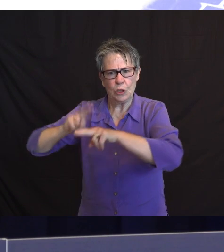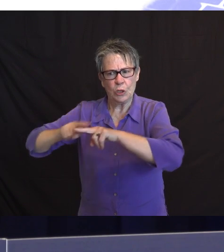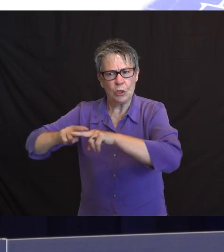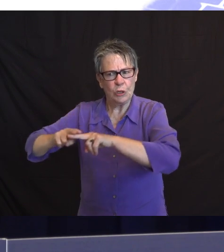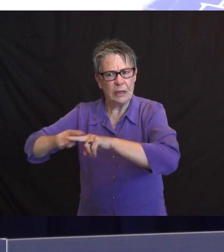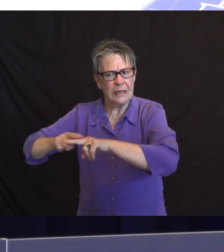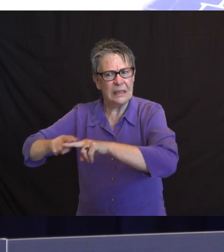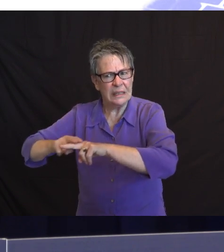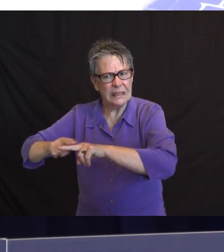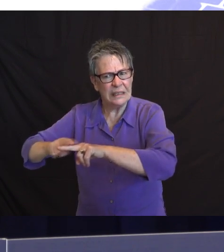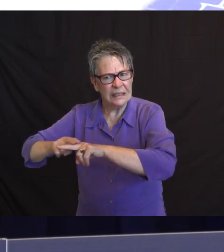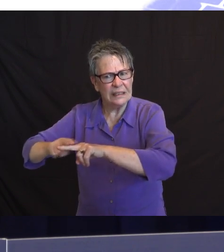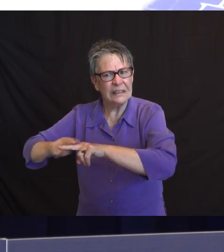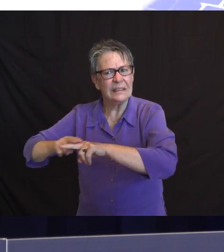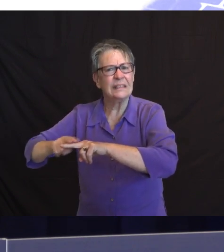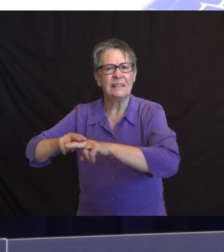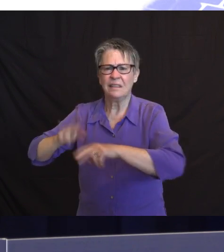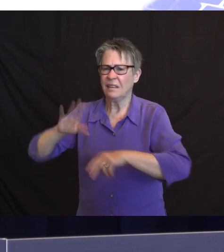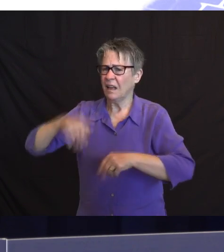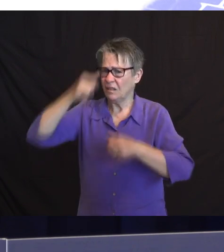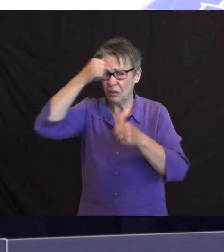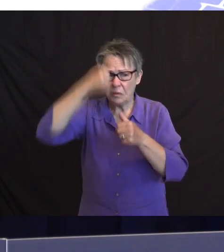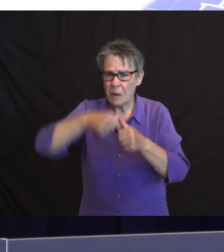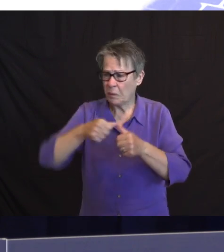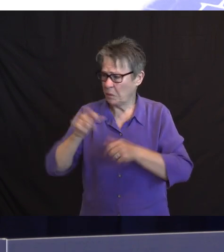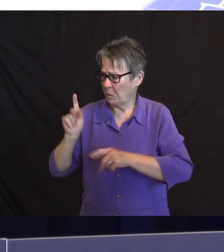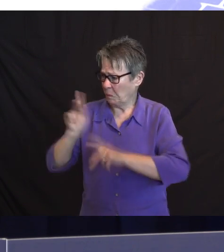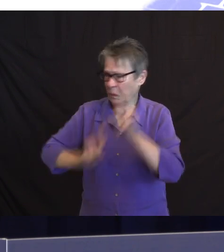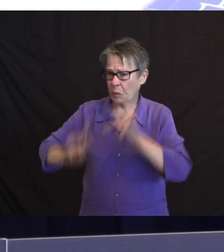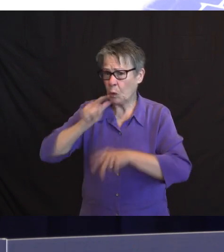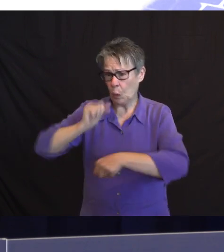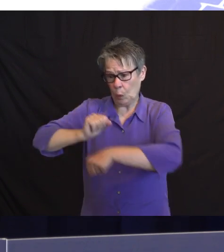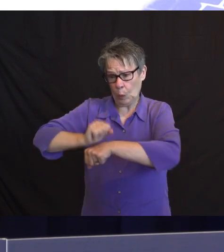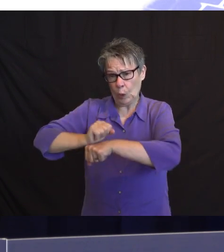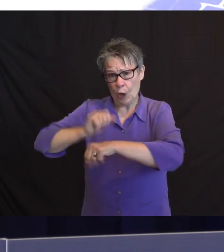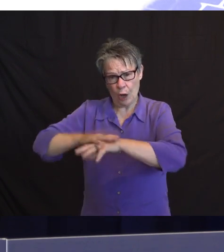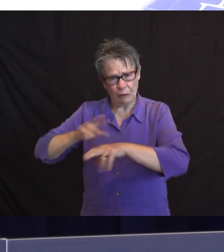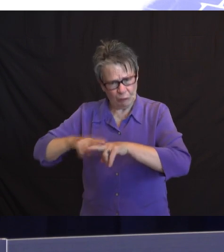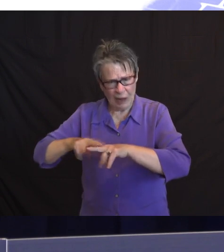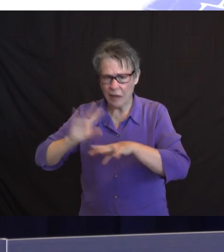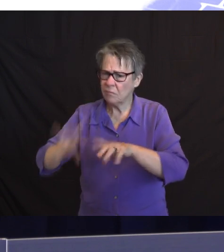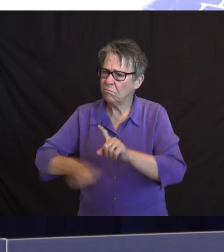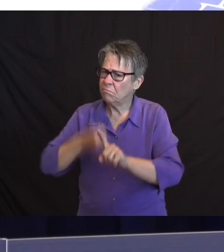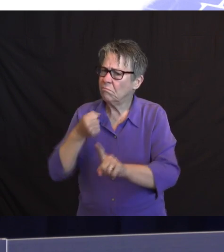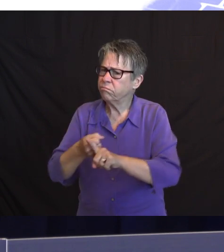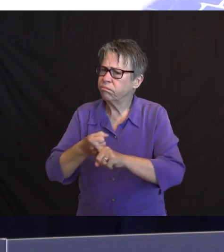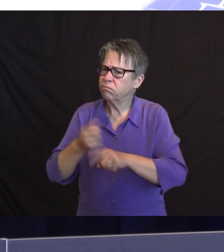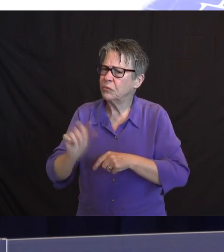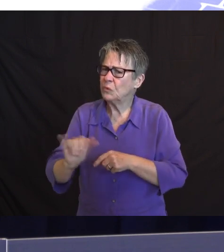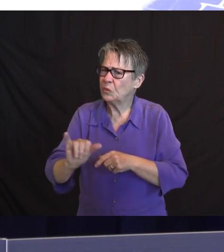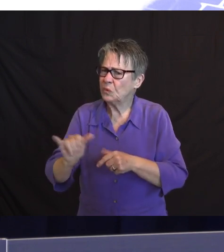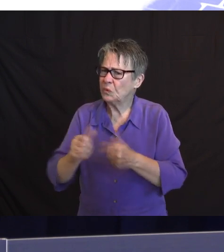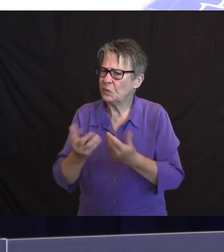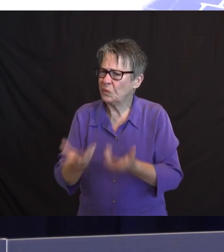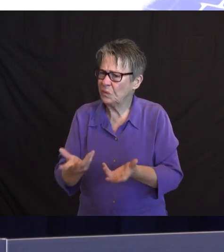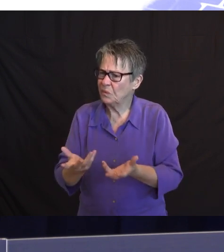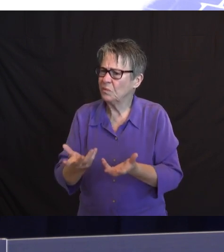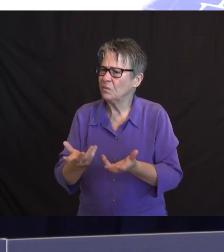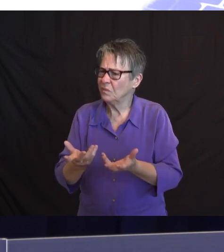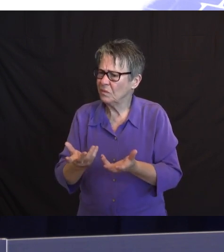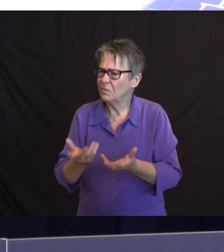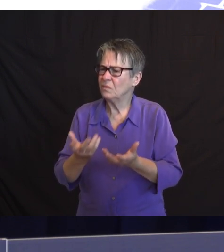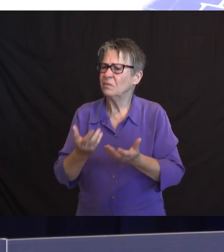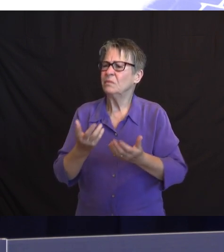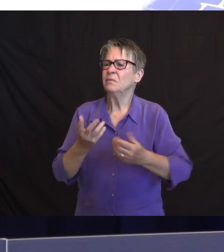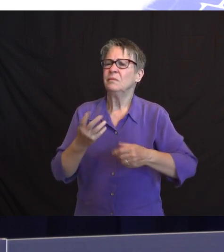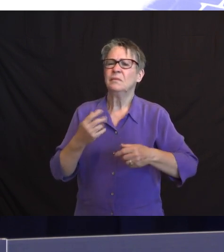Certainly, Tehran, the mention of Tehran tugs at all our heartstrings. But despite that, really, our dedicated employees the whole time have